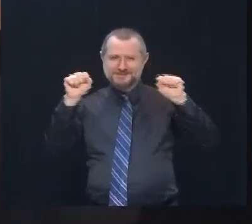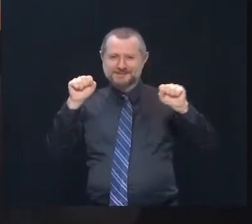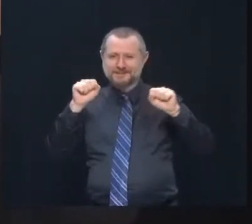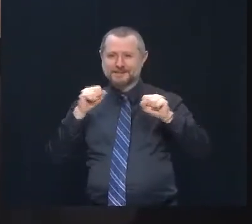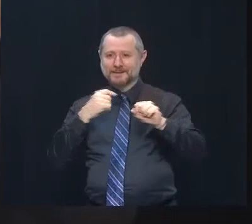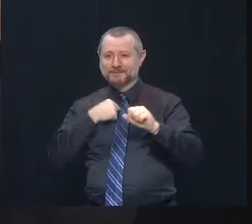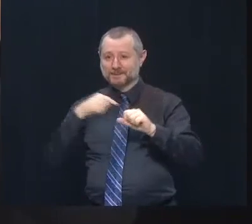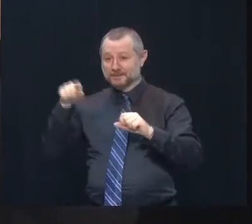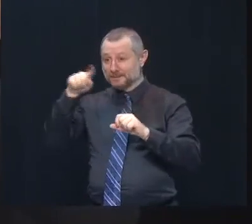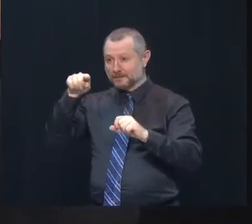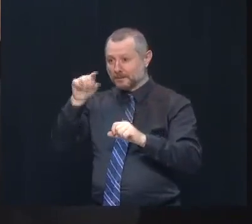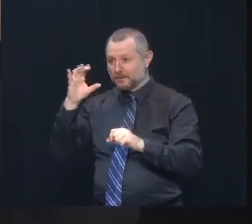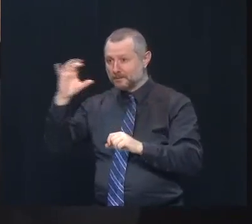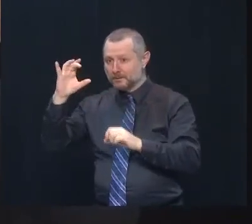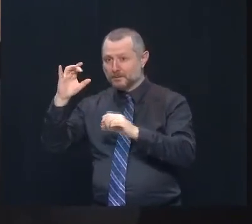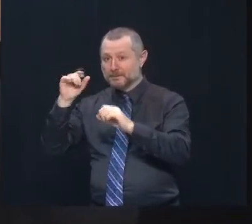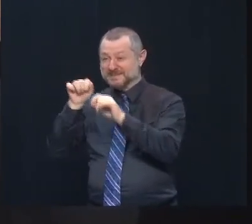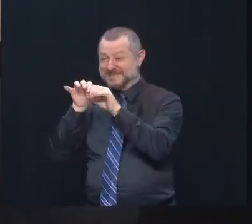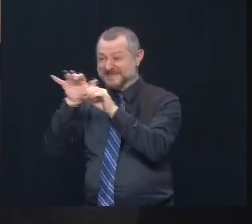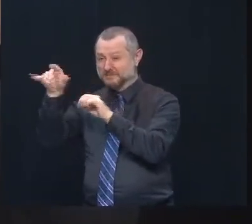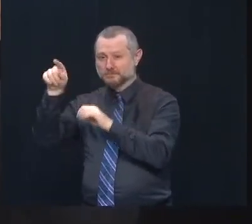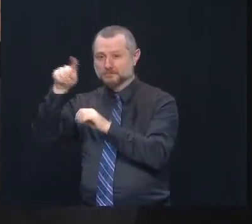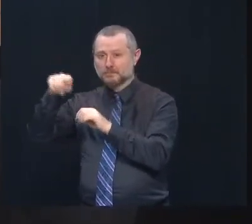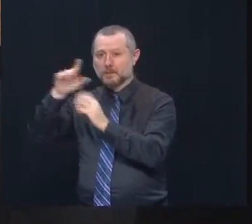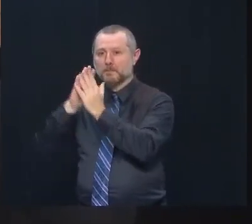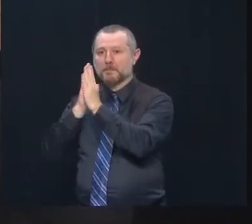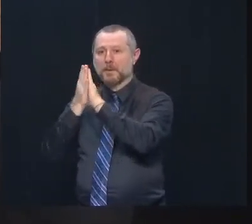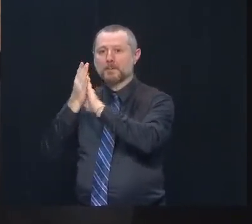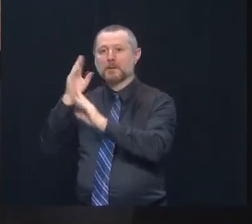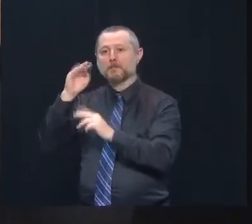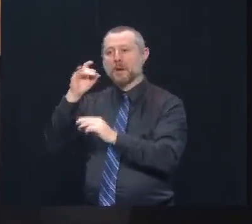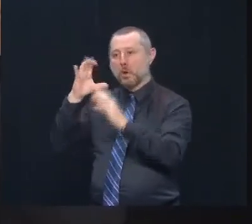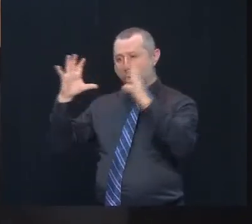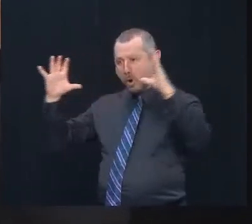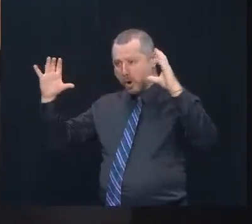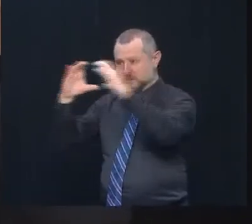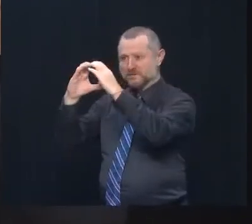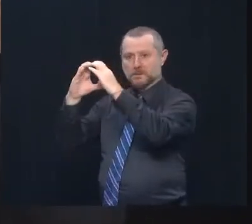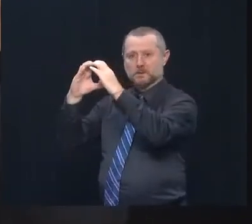that's a microcluster zone. And put a